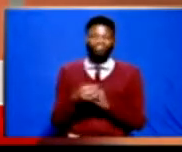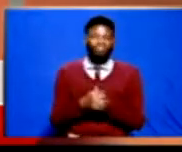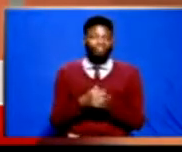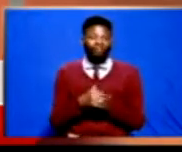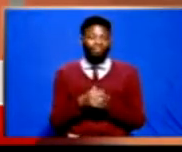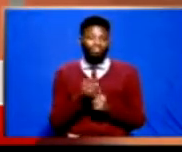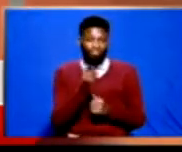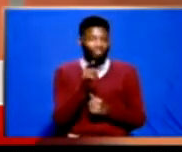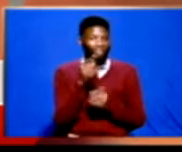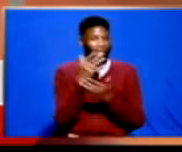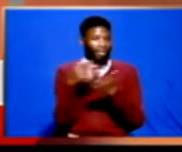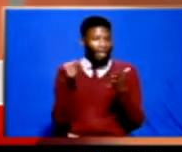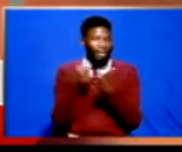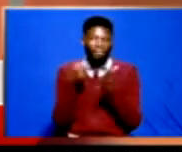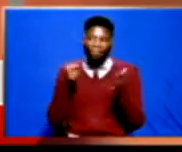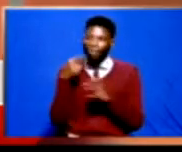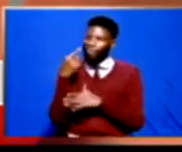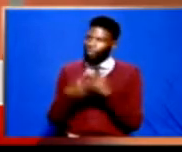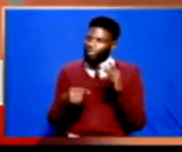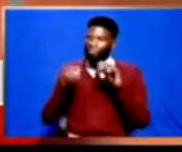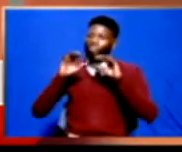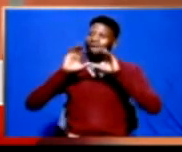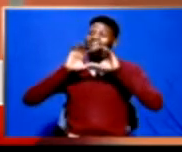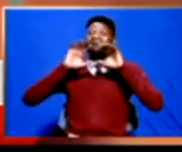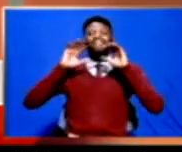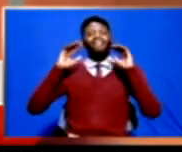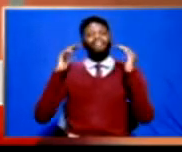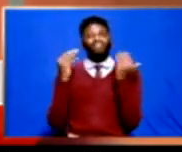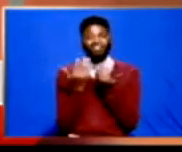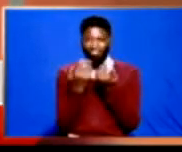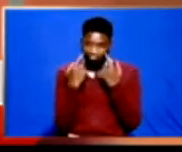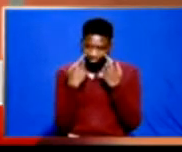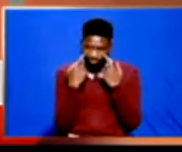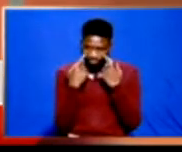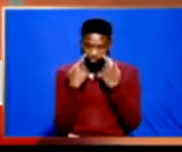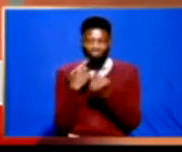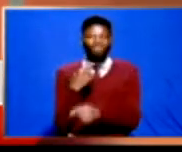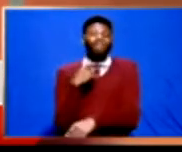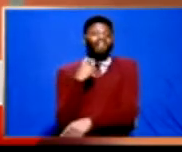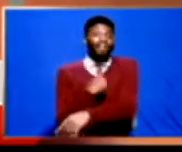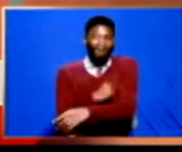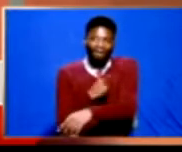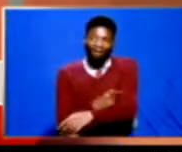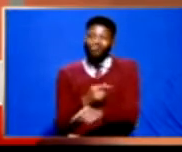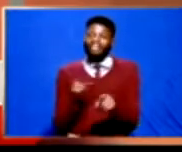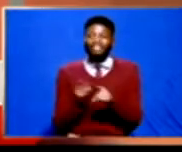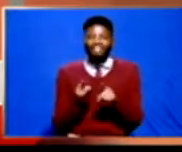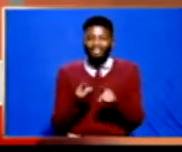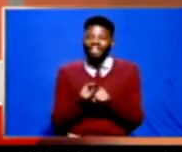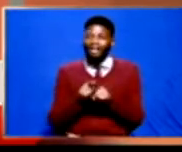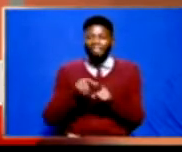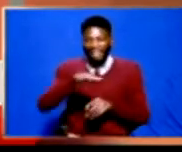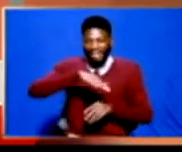been all across the globe. When you look at Ghana, when you look at, which is a big mining